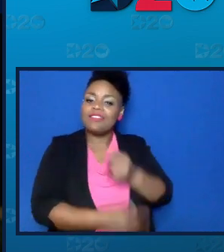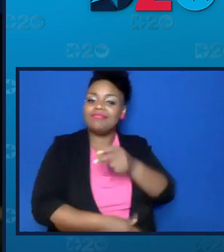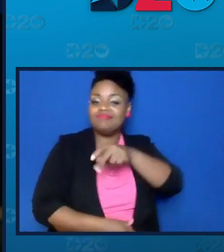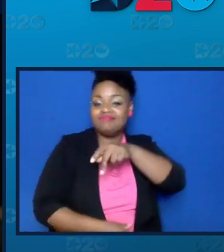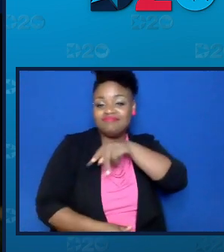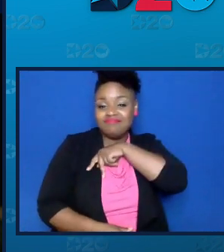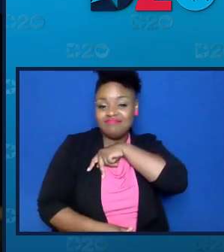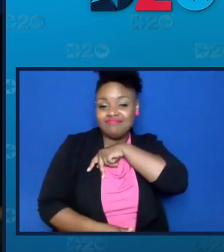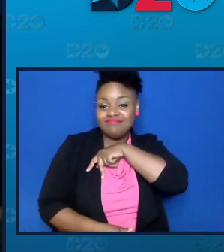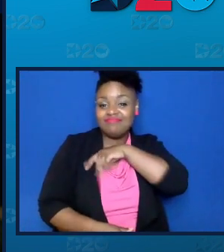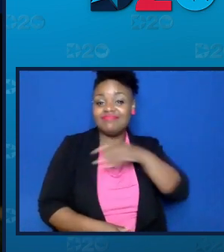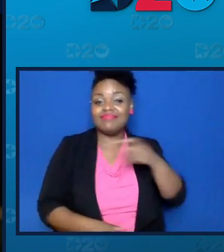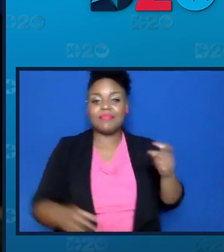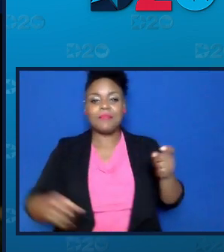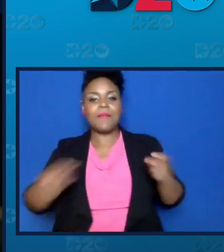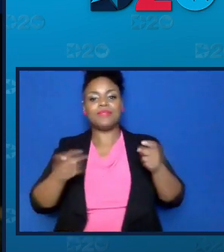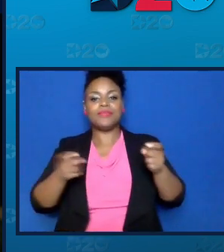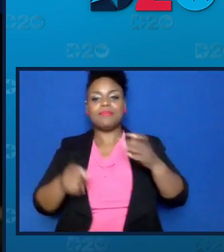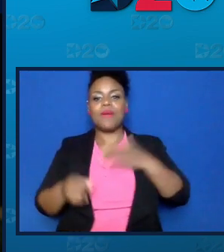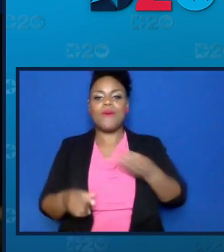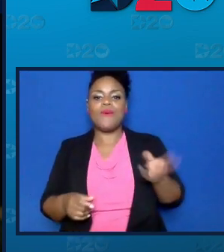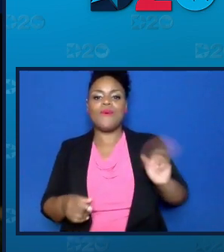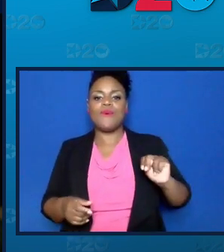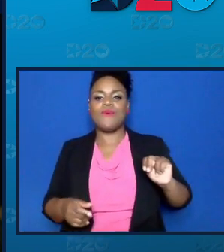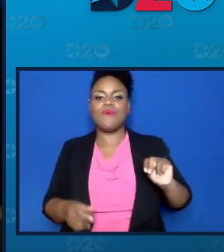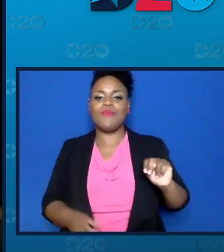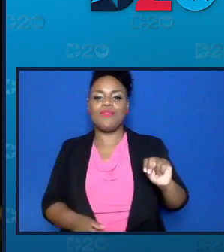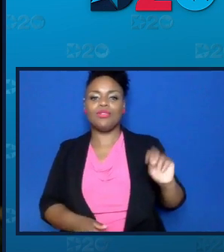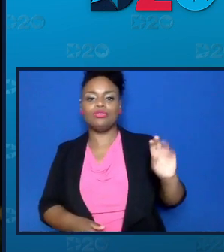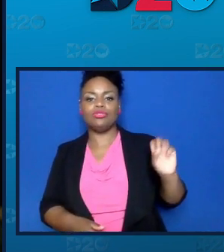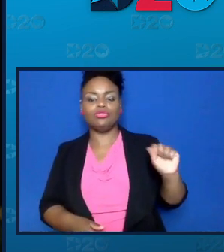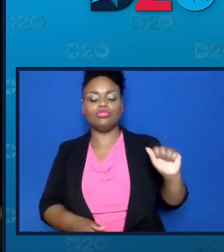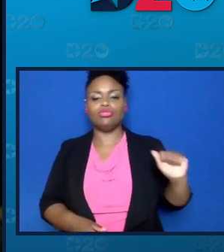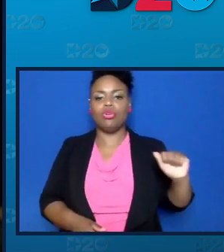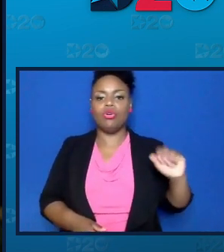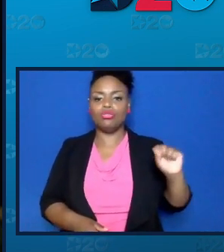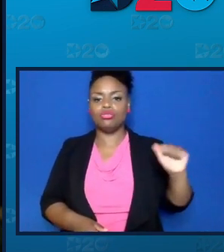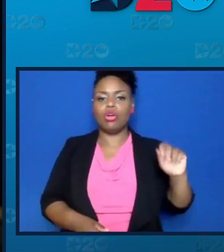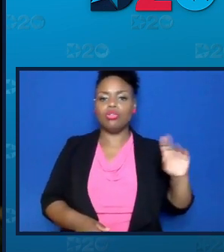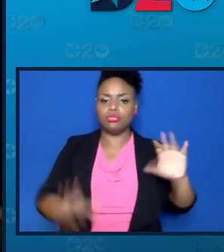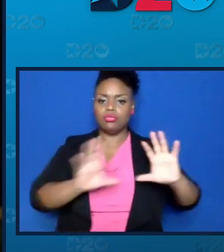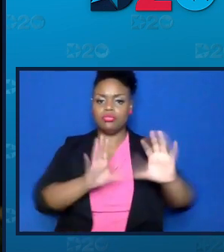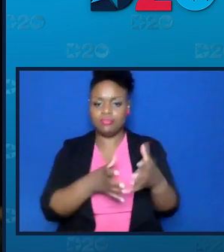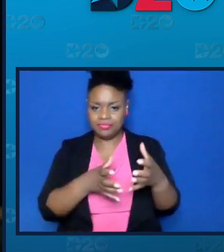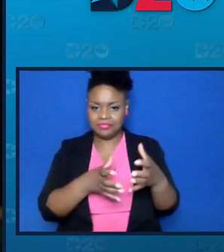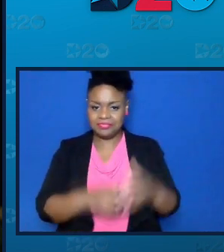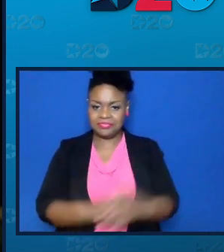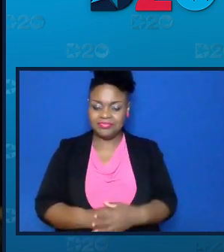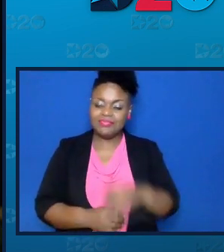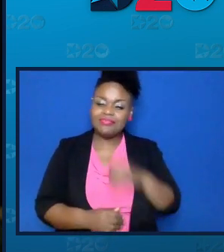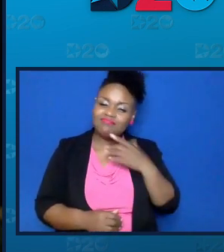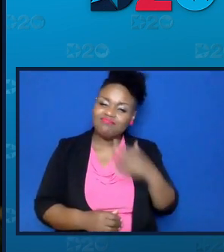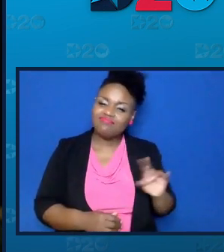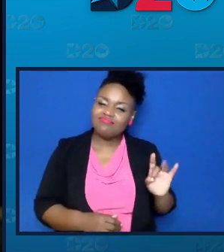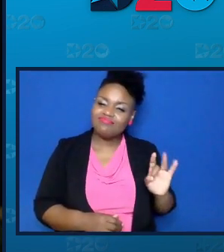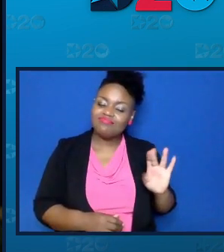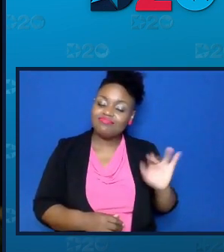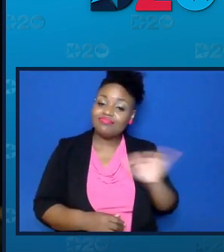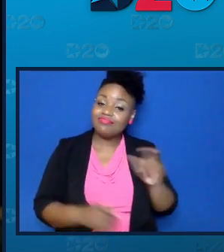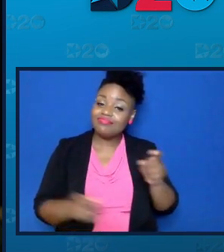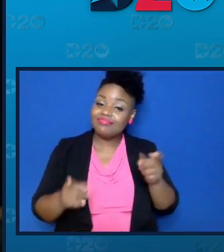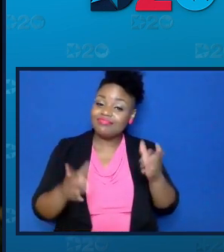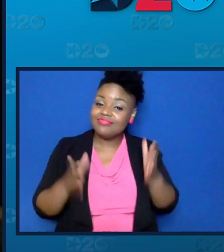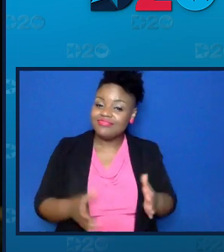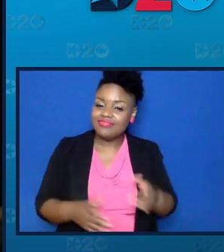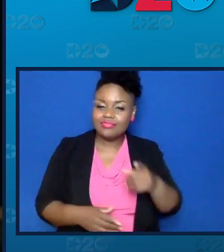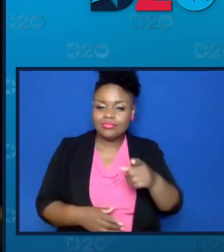in the military is both a privilege and a sacrifice. To be a commander, you must always put your troops first, because one day you may